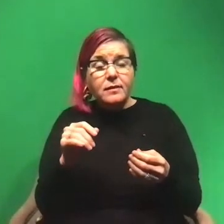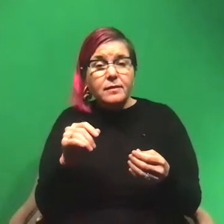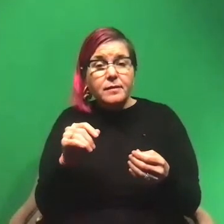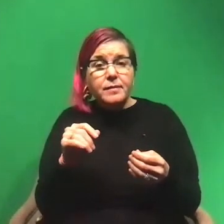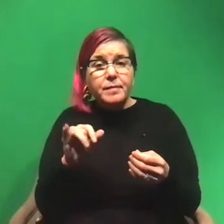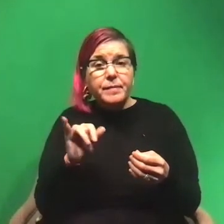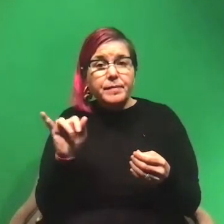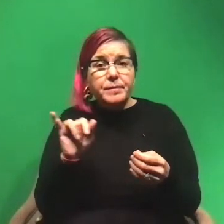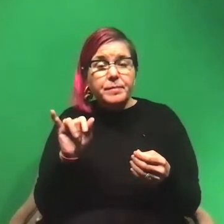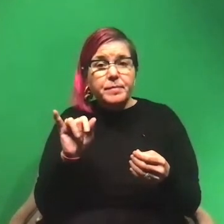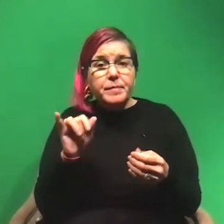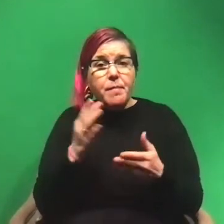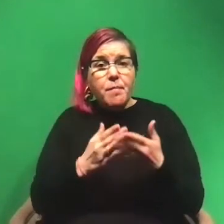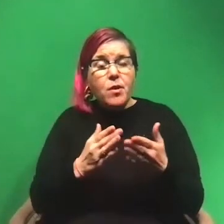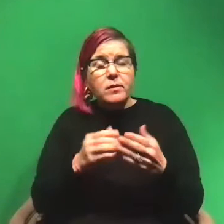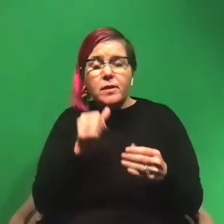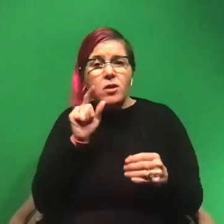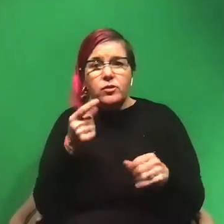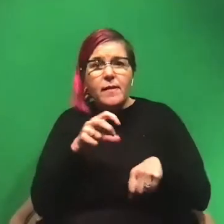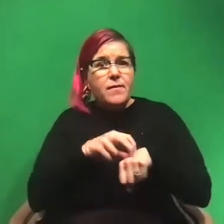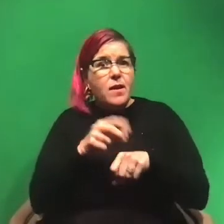not just the virus, for example.